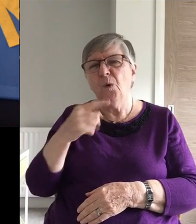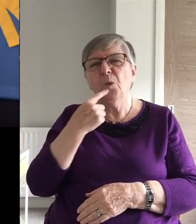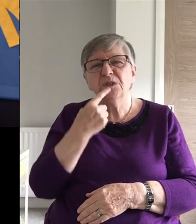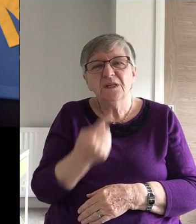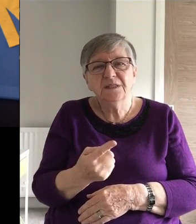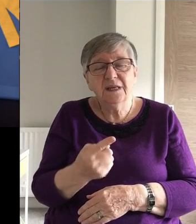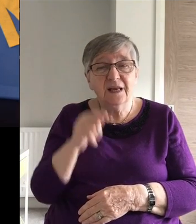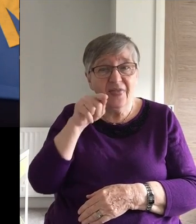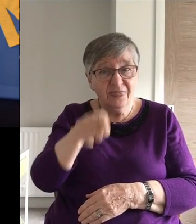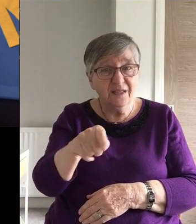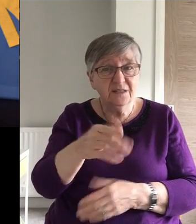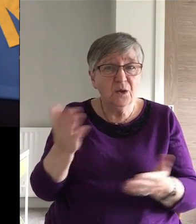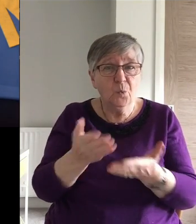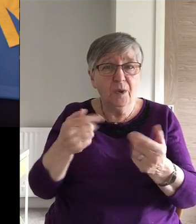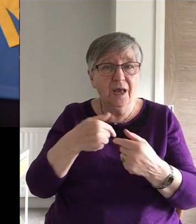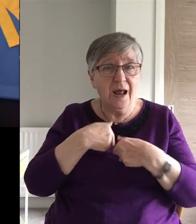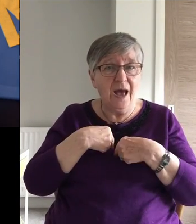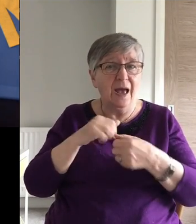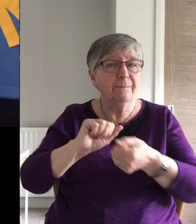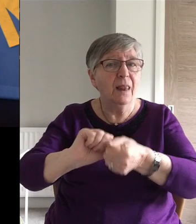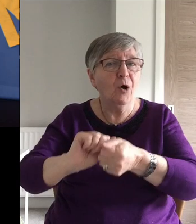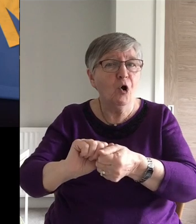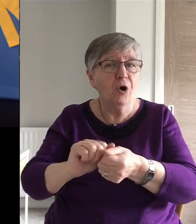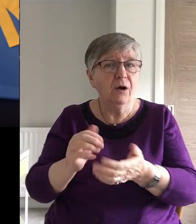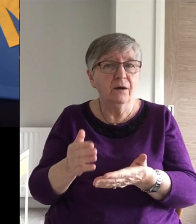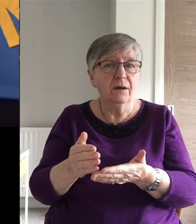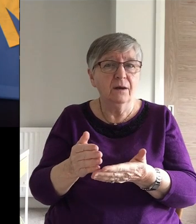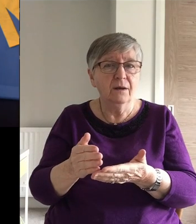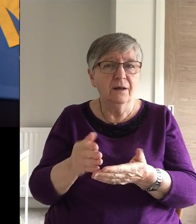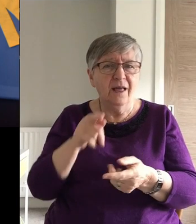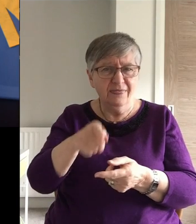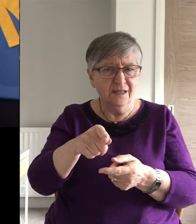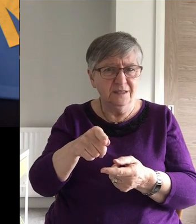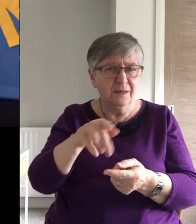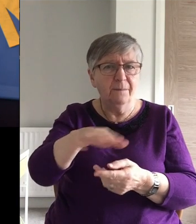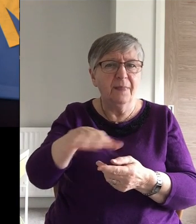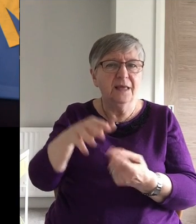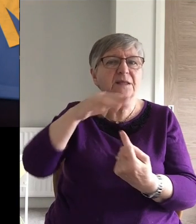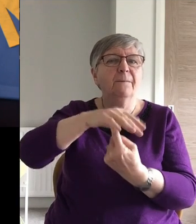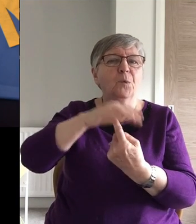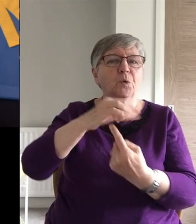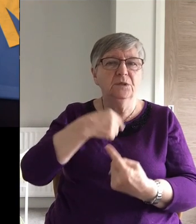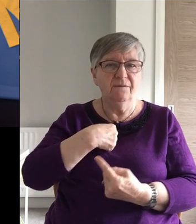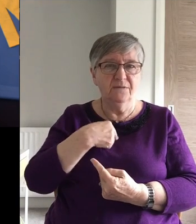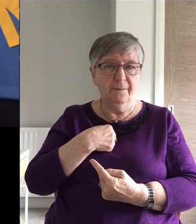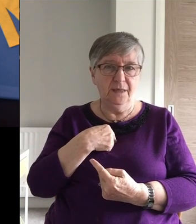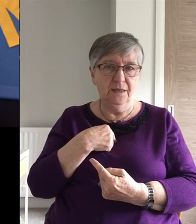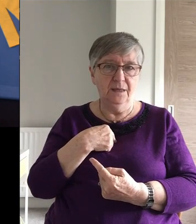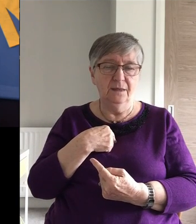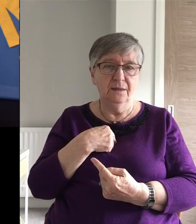is, you know, this is where I am, this is where I belong, this is what's most important.